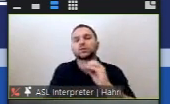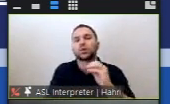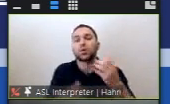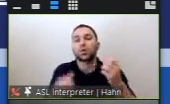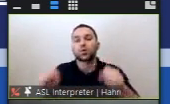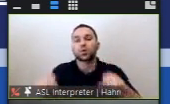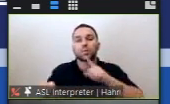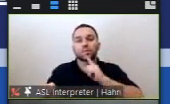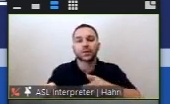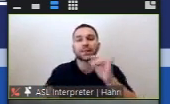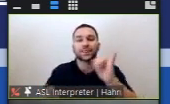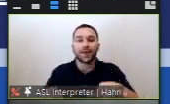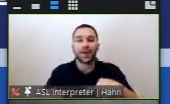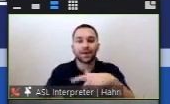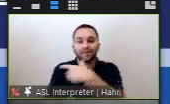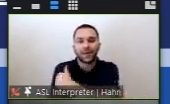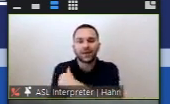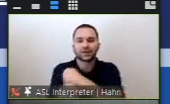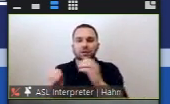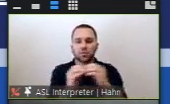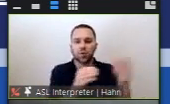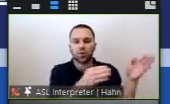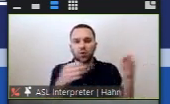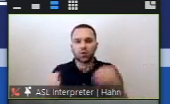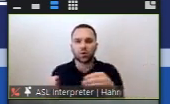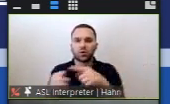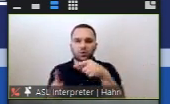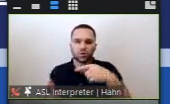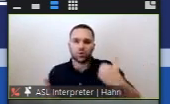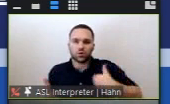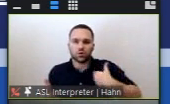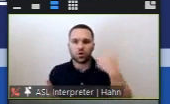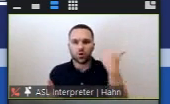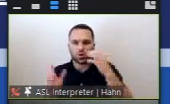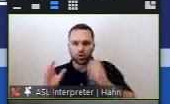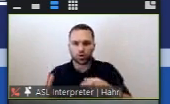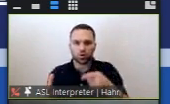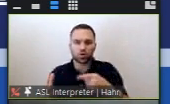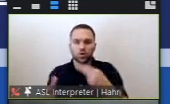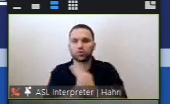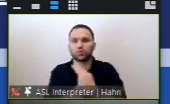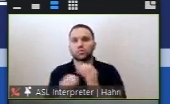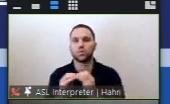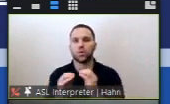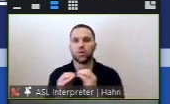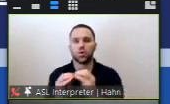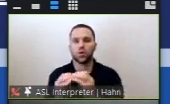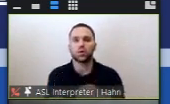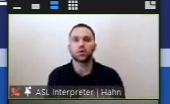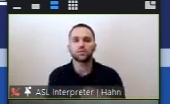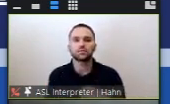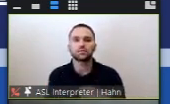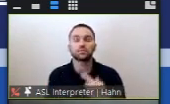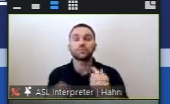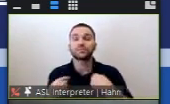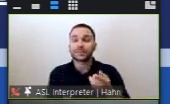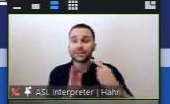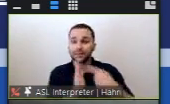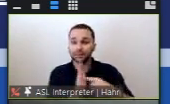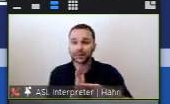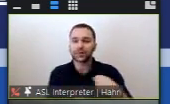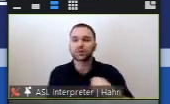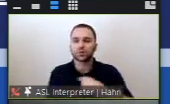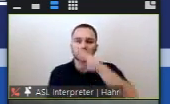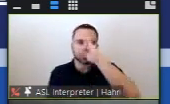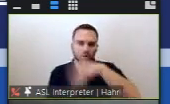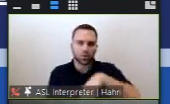is skewed towards a younger population, was used more commonly in a younger population. We've known since the beginning, since that vaccine was